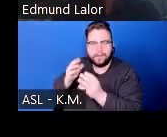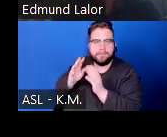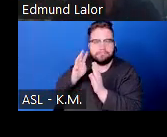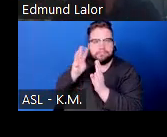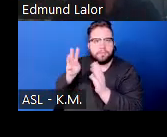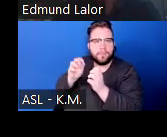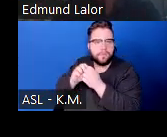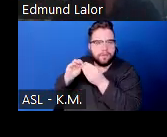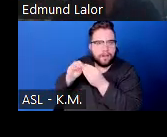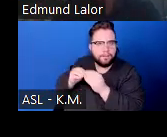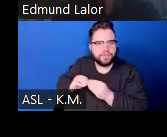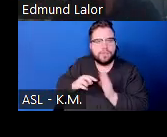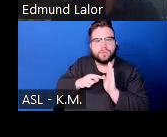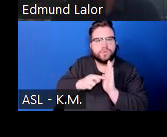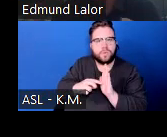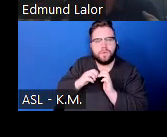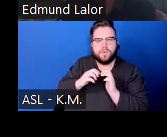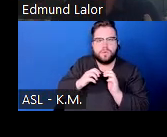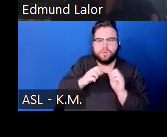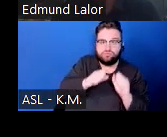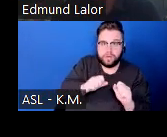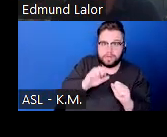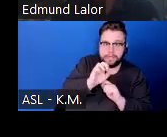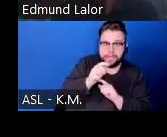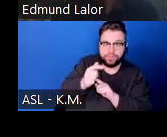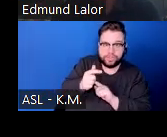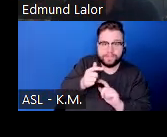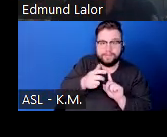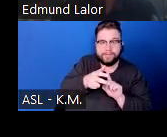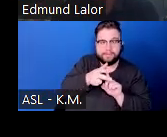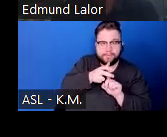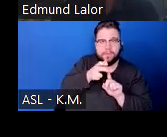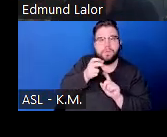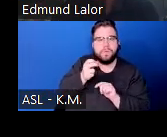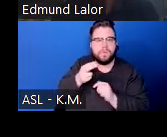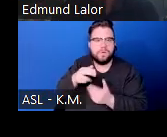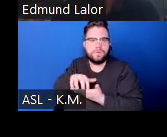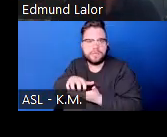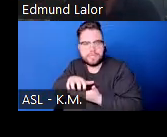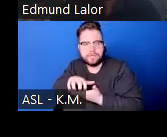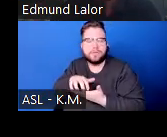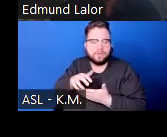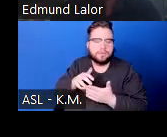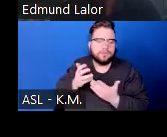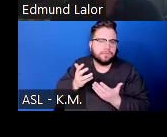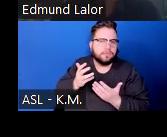the EEG signal is capturing the sensory processing, the acoustic processing of this